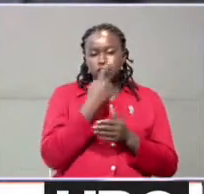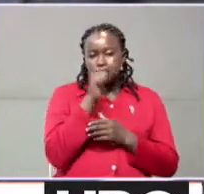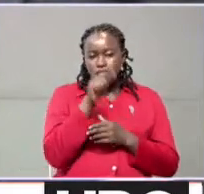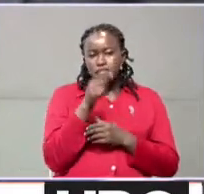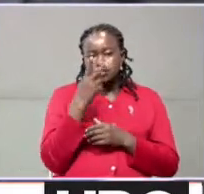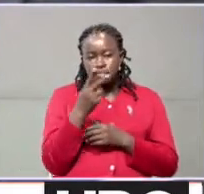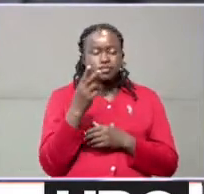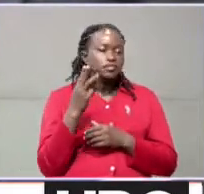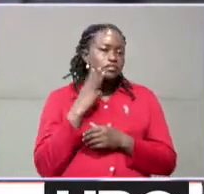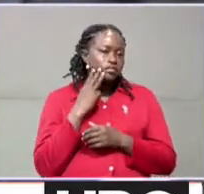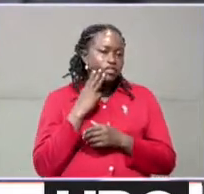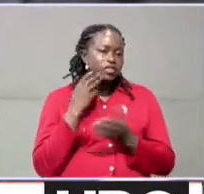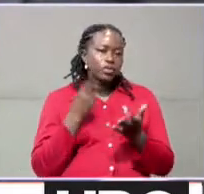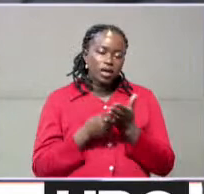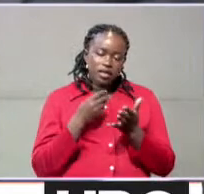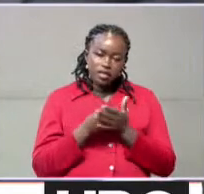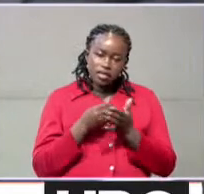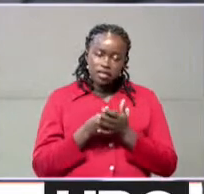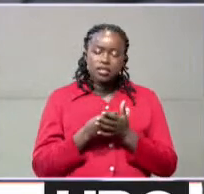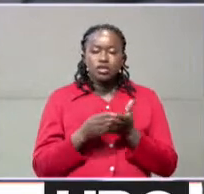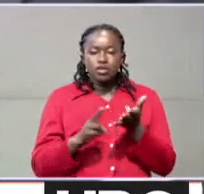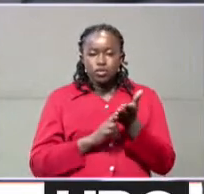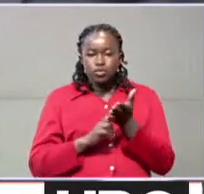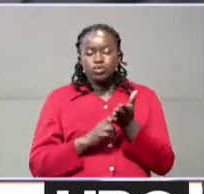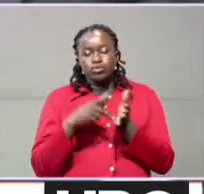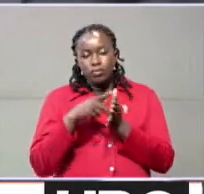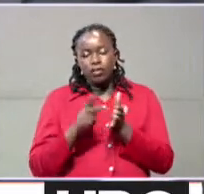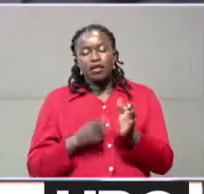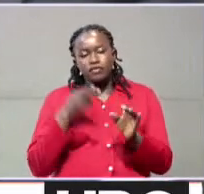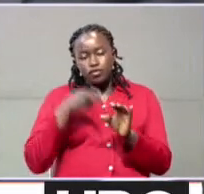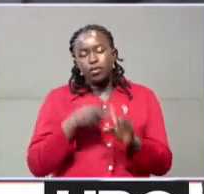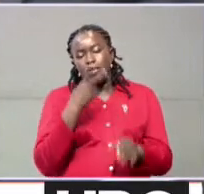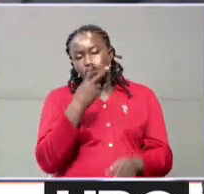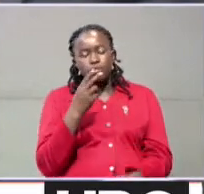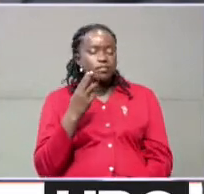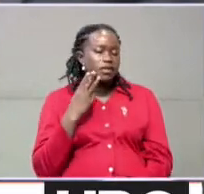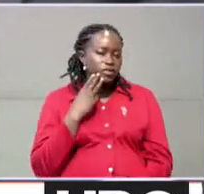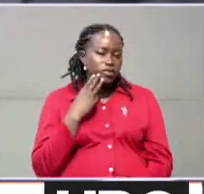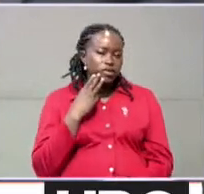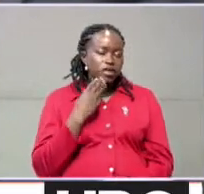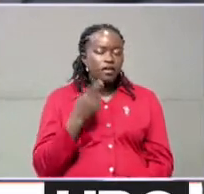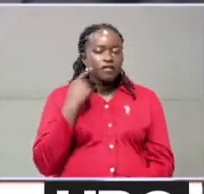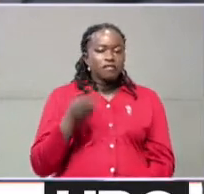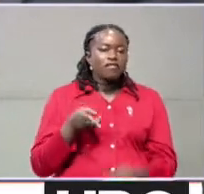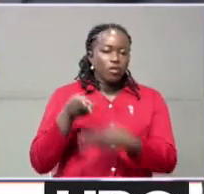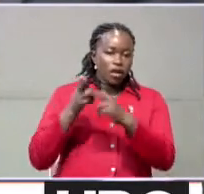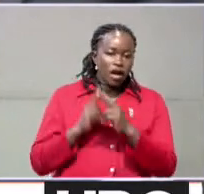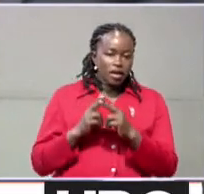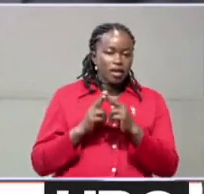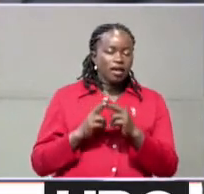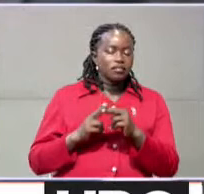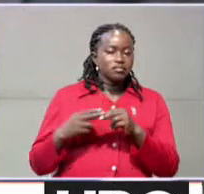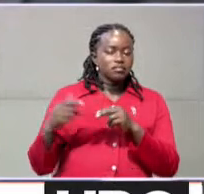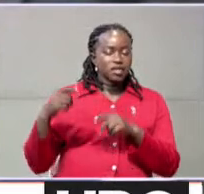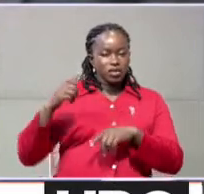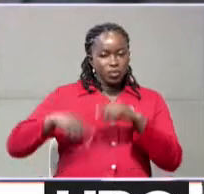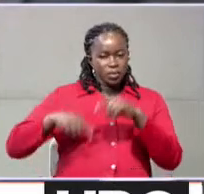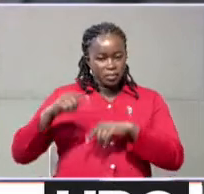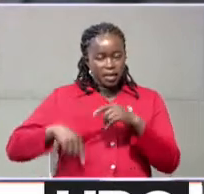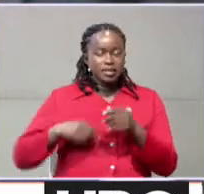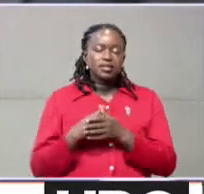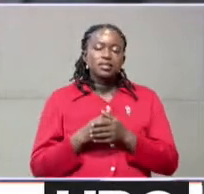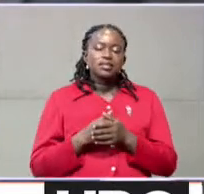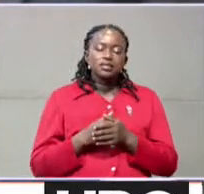million was money used to buy fuel 2 million for higher of equipment in